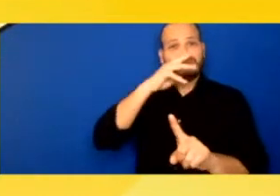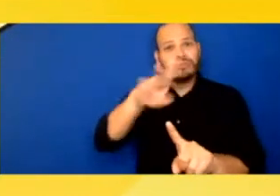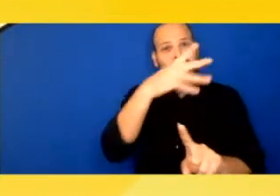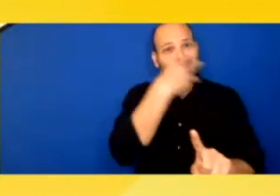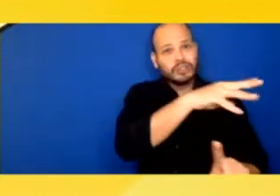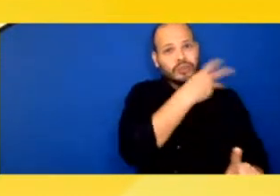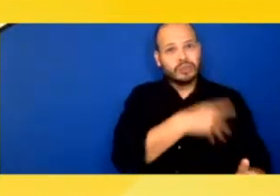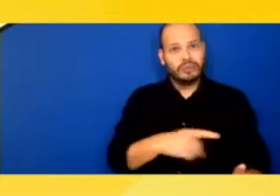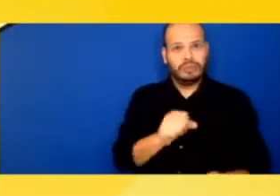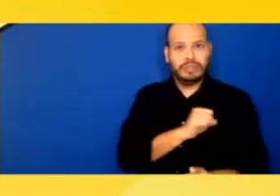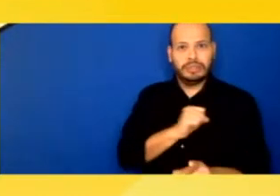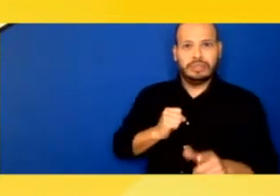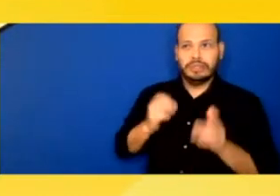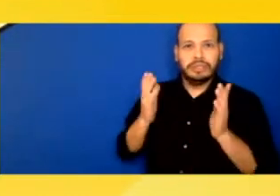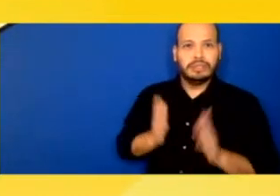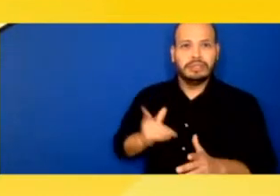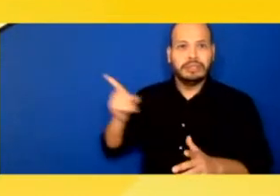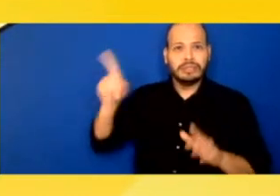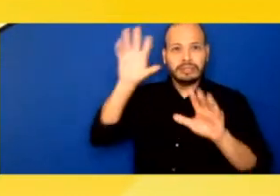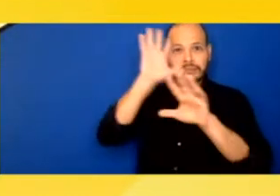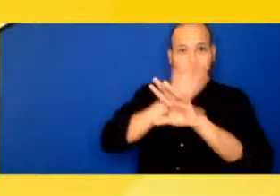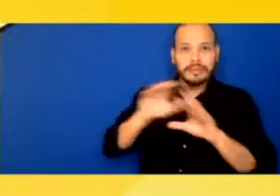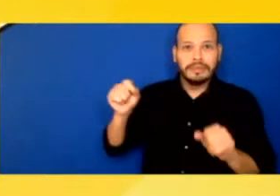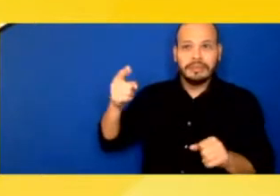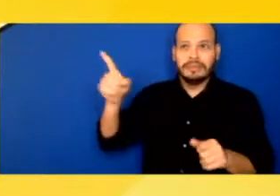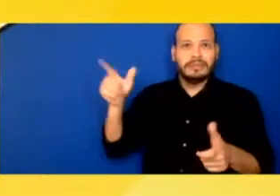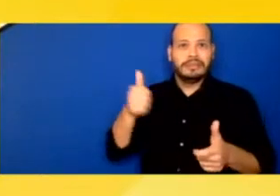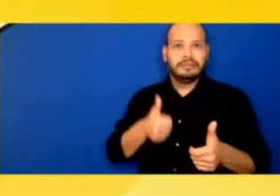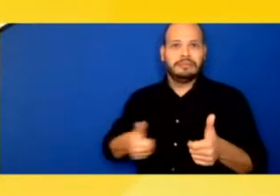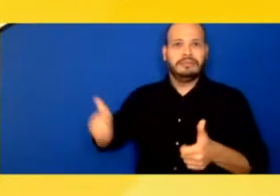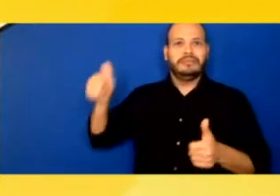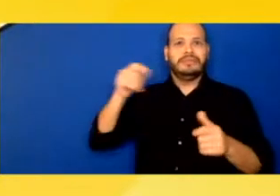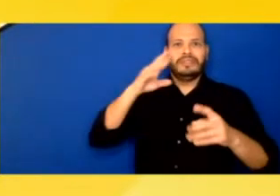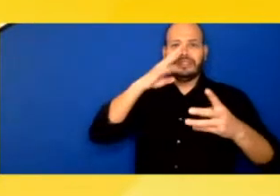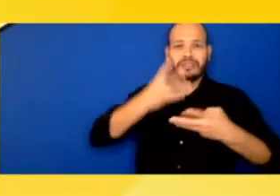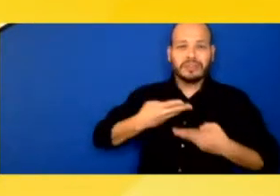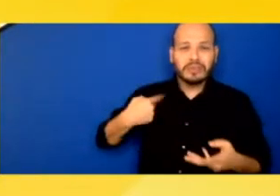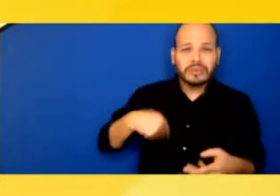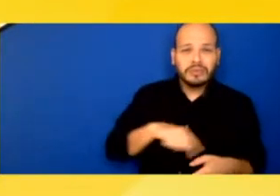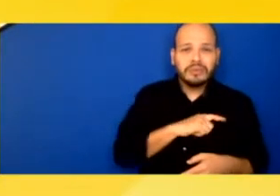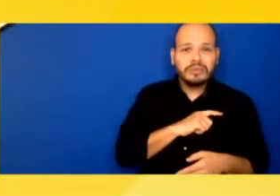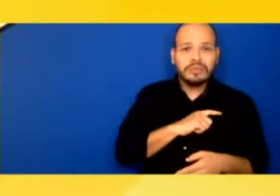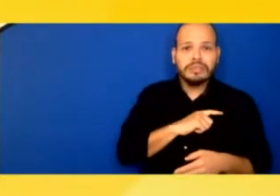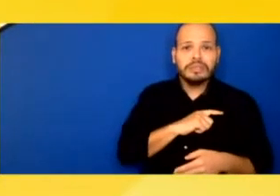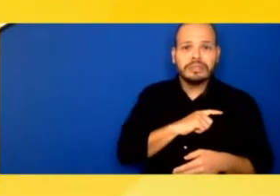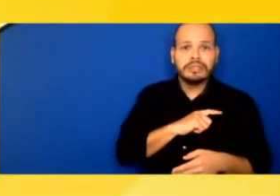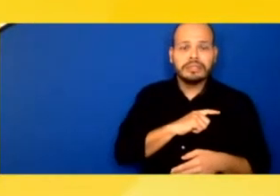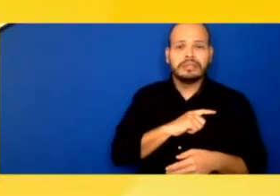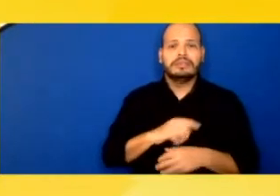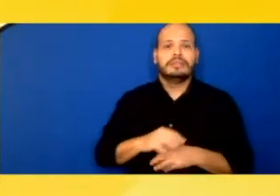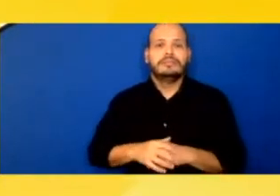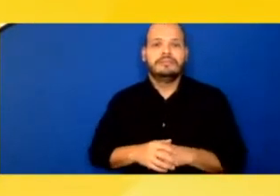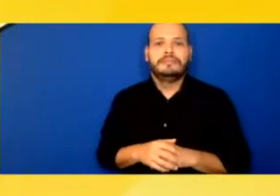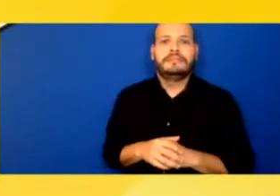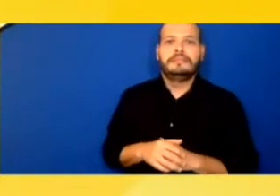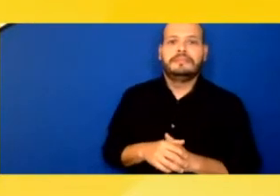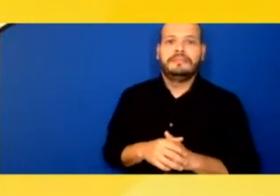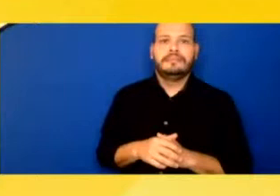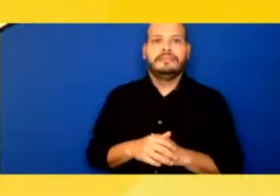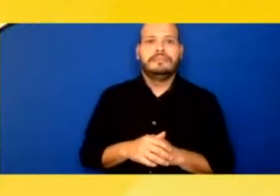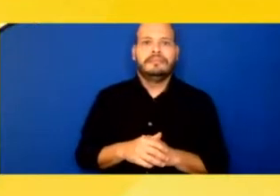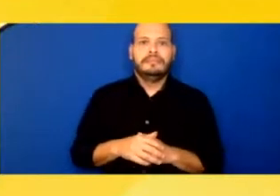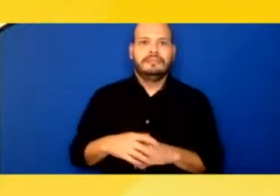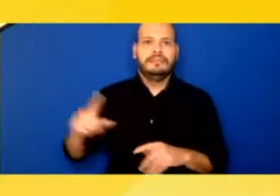be. If folk won't change, we need to send them home to think about themselves. They have